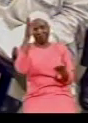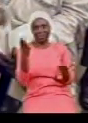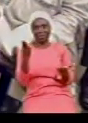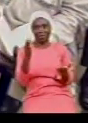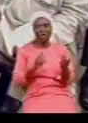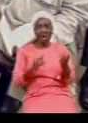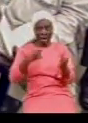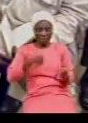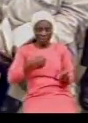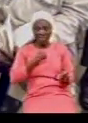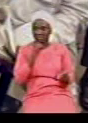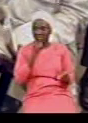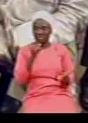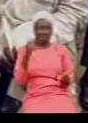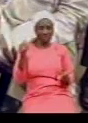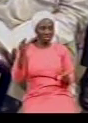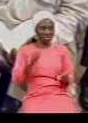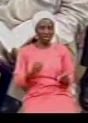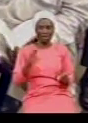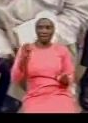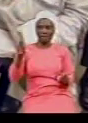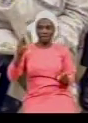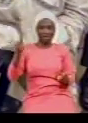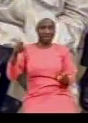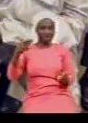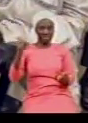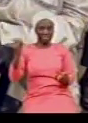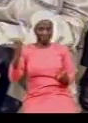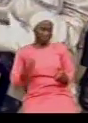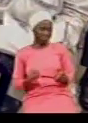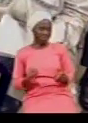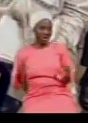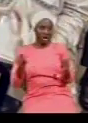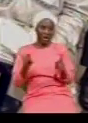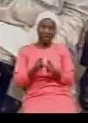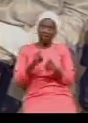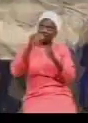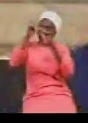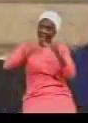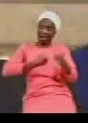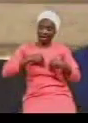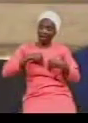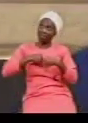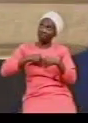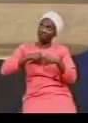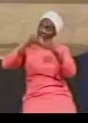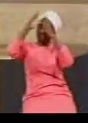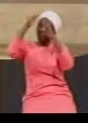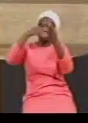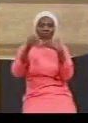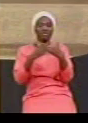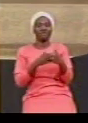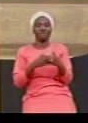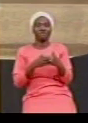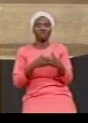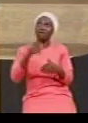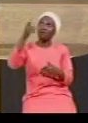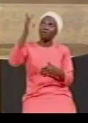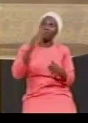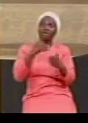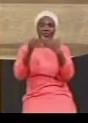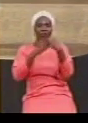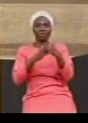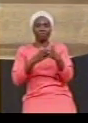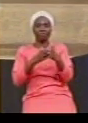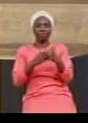heaven. Is the creator of the heavens and the earth. Our God in heaven is the one that makes the